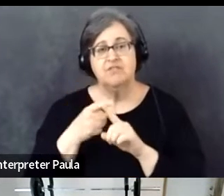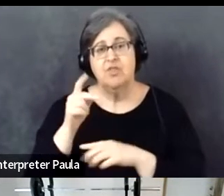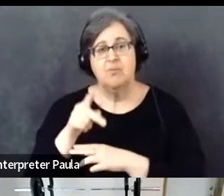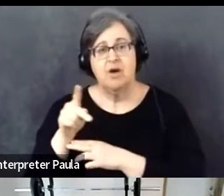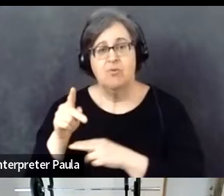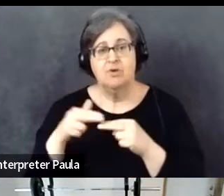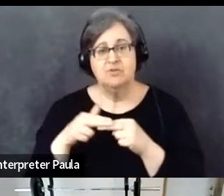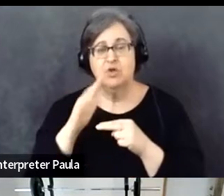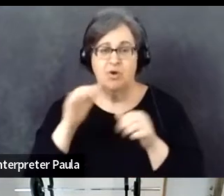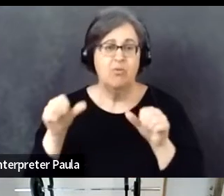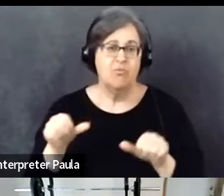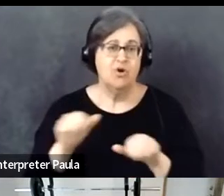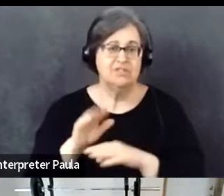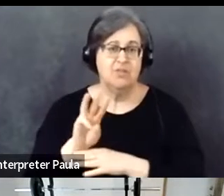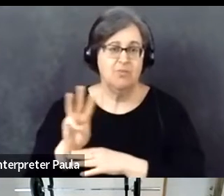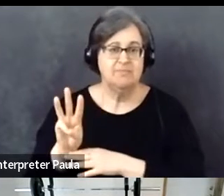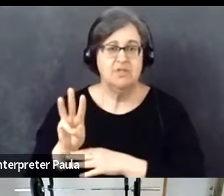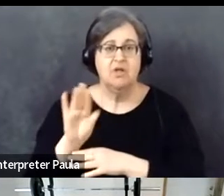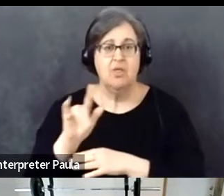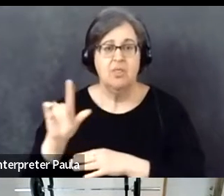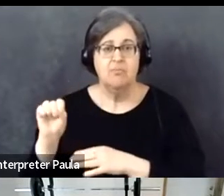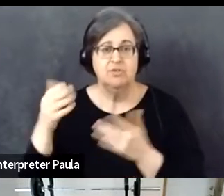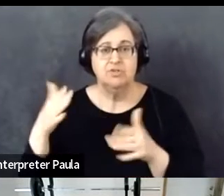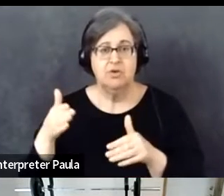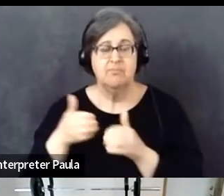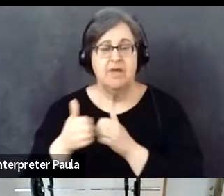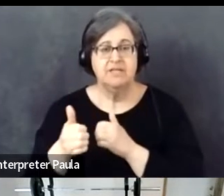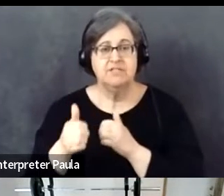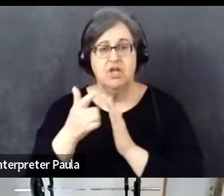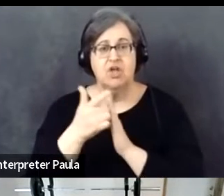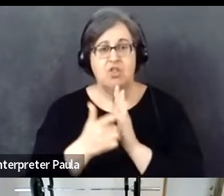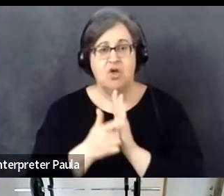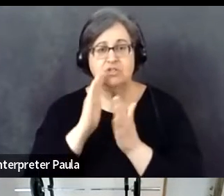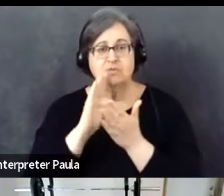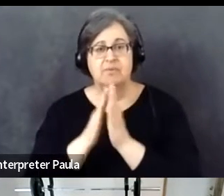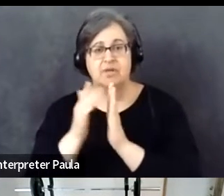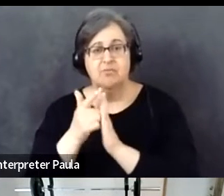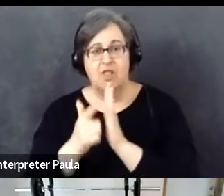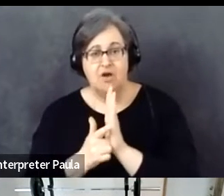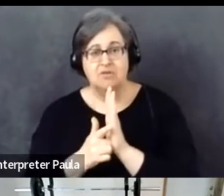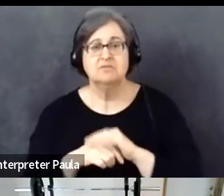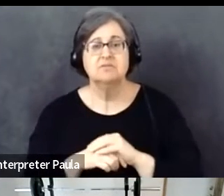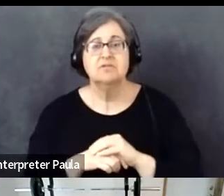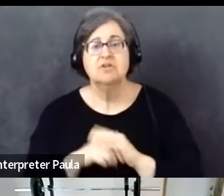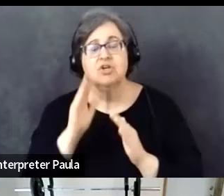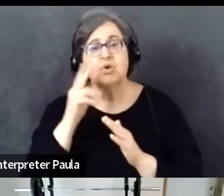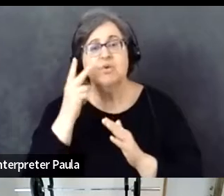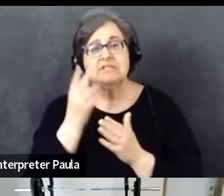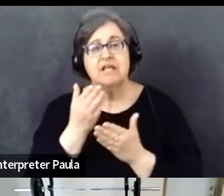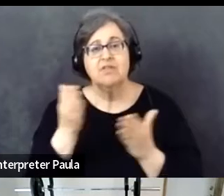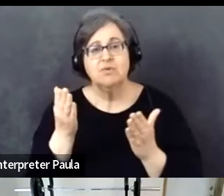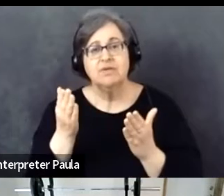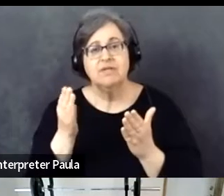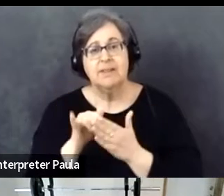which we'll have on our website, the bills that have been passed and the laws that will become laws. And you can see the ones that are out there as